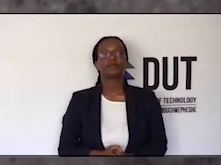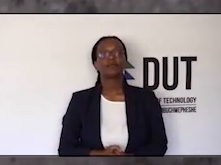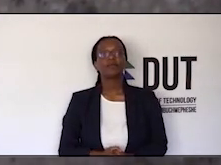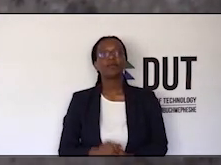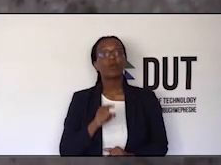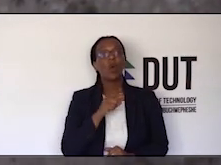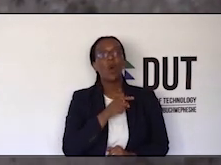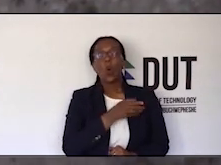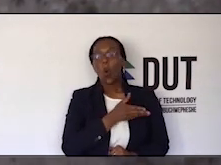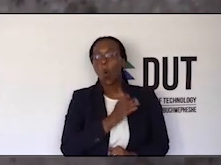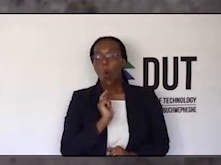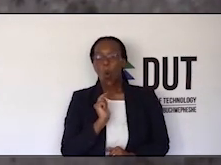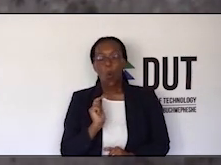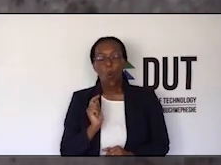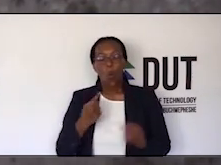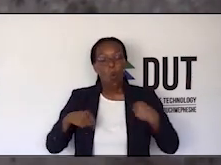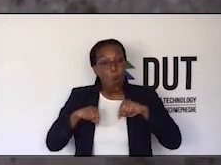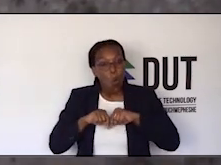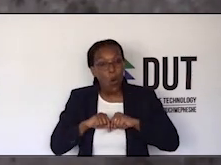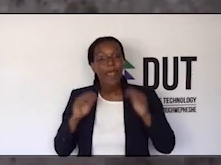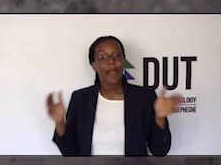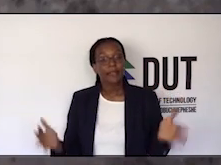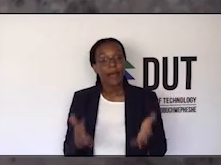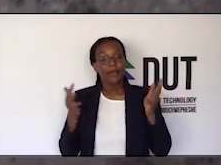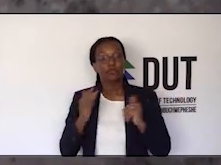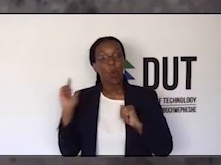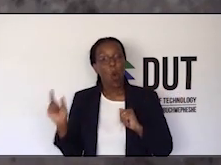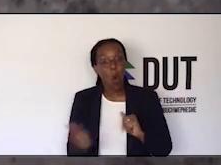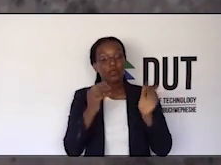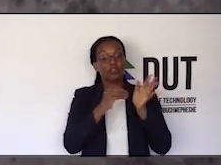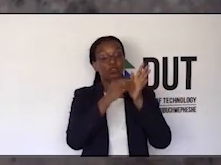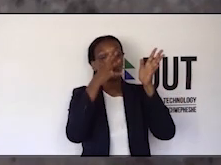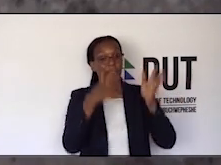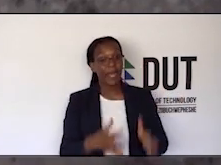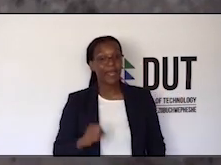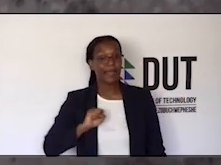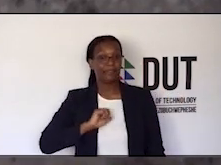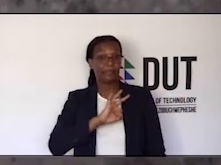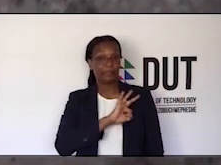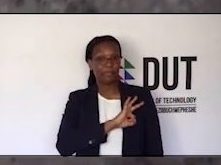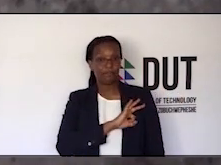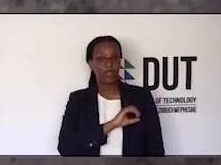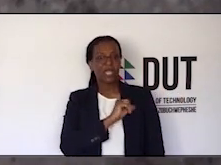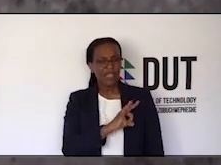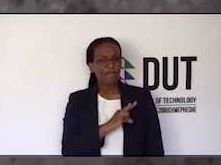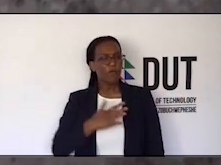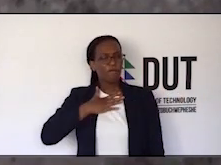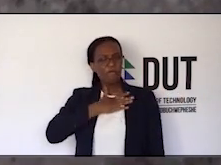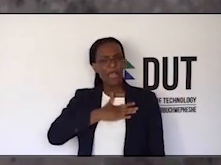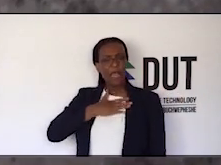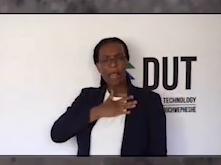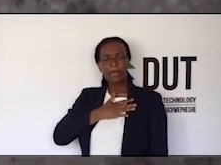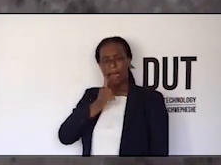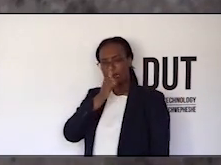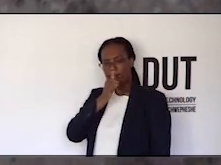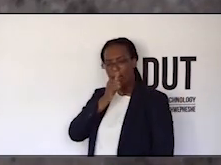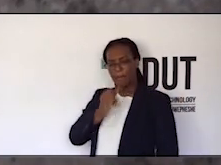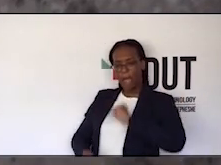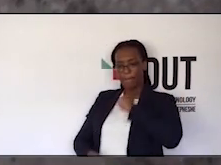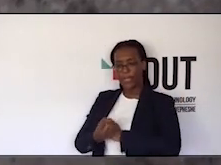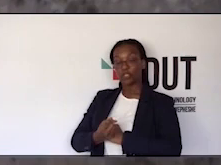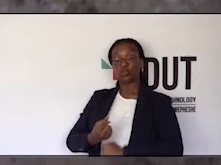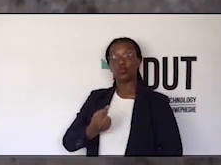We encourage all students that should you be a victim of crime to report to the